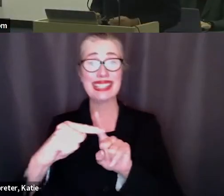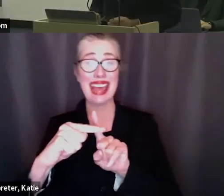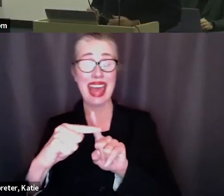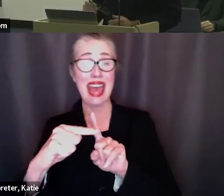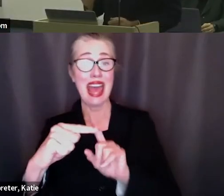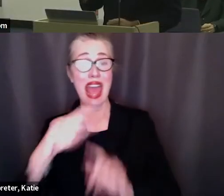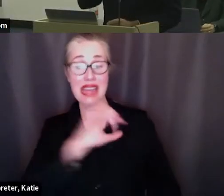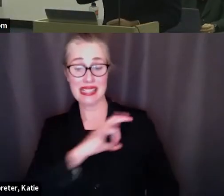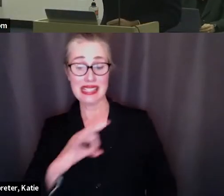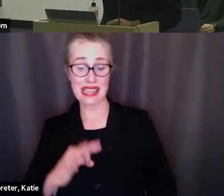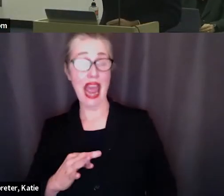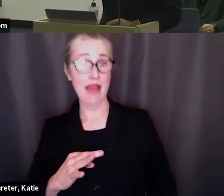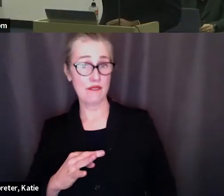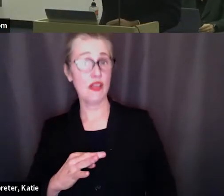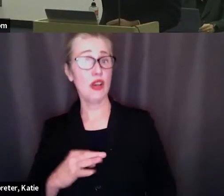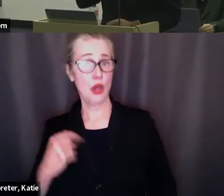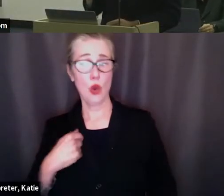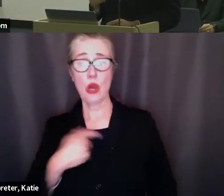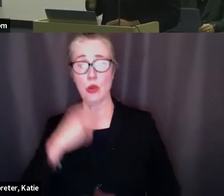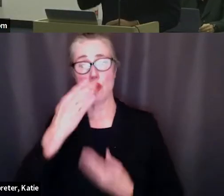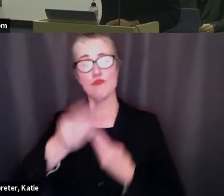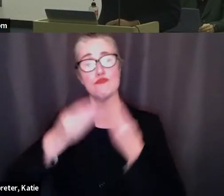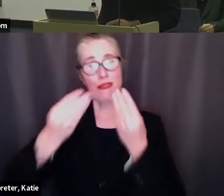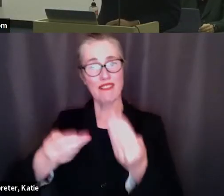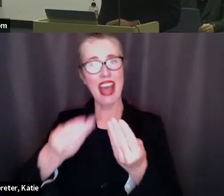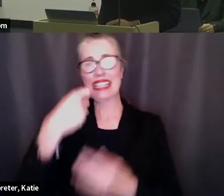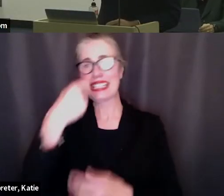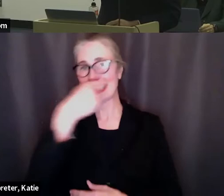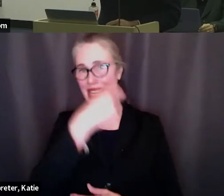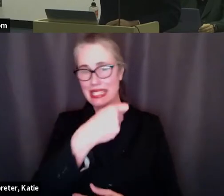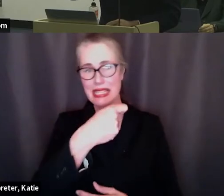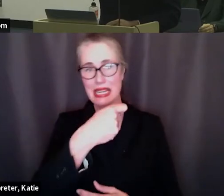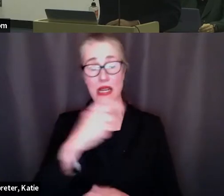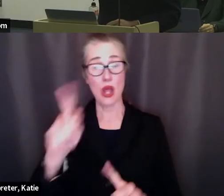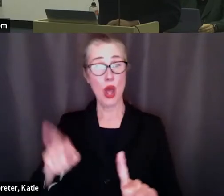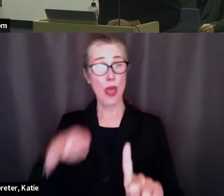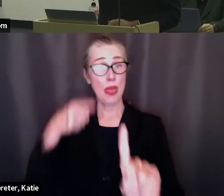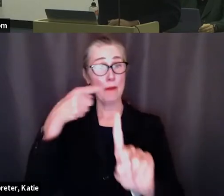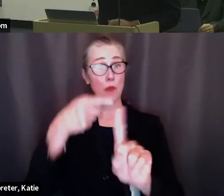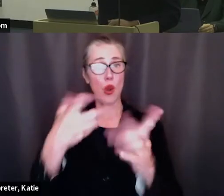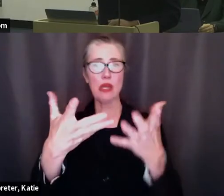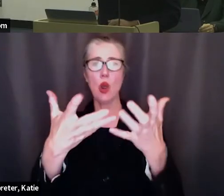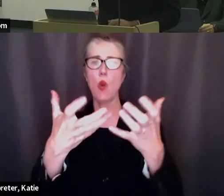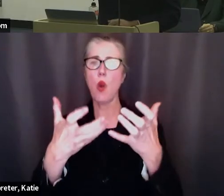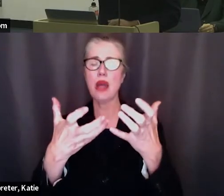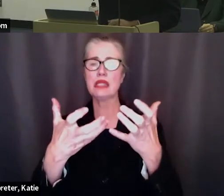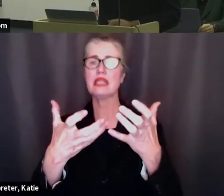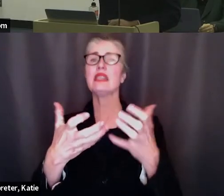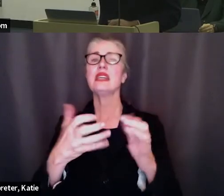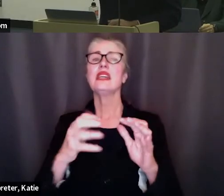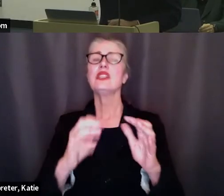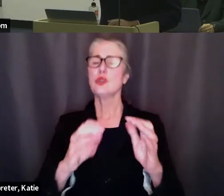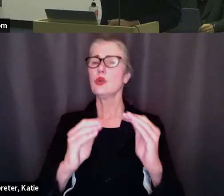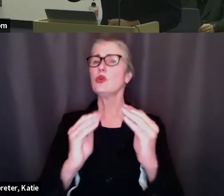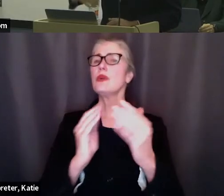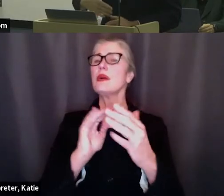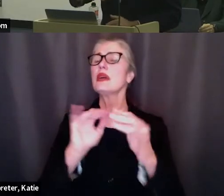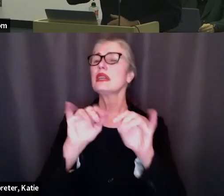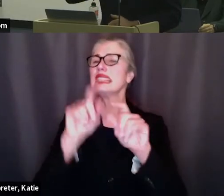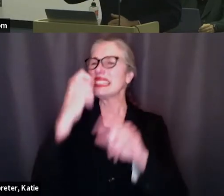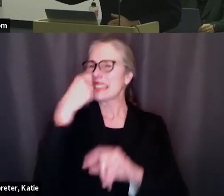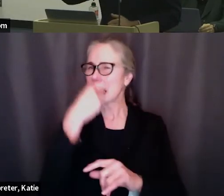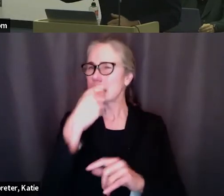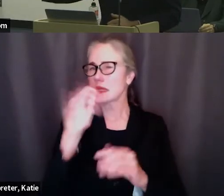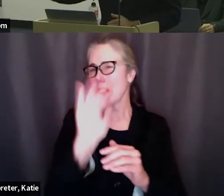they need as well as what we are aiming for specifically is continuing with the twenty percent mark so making sure that